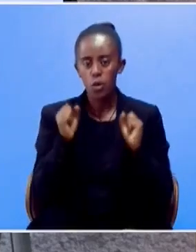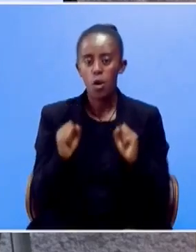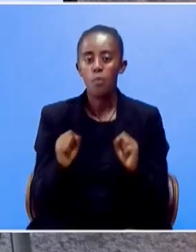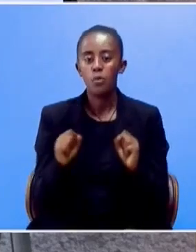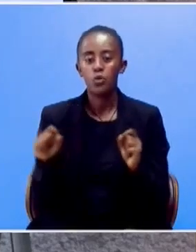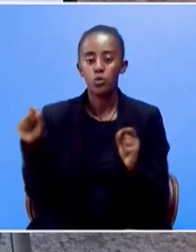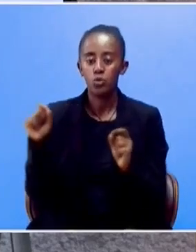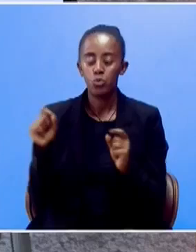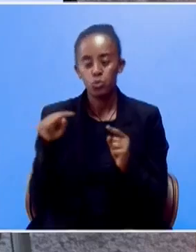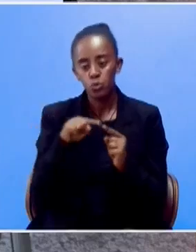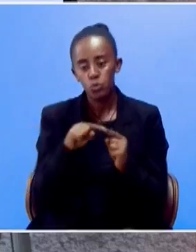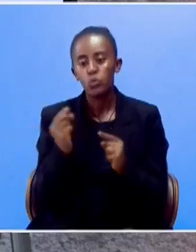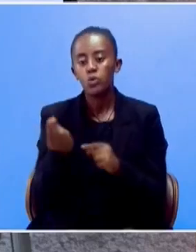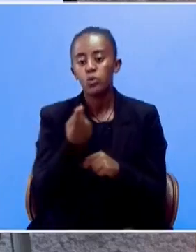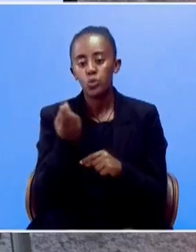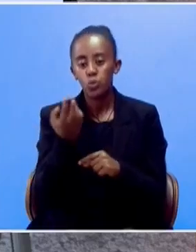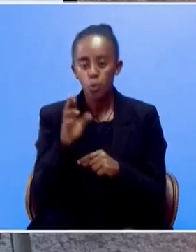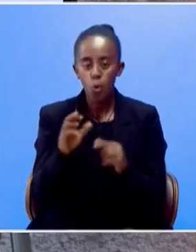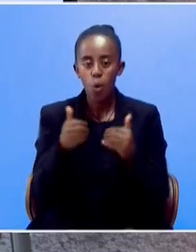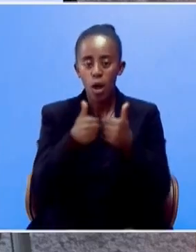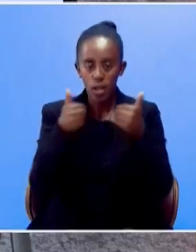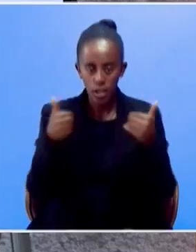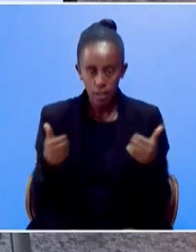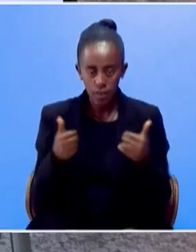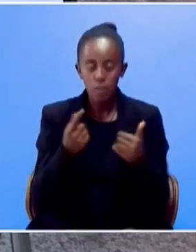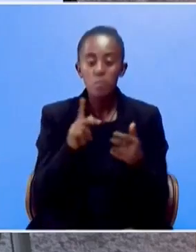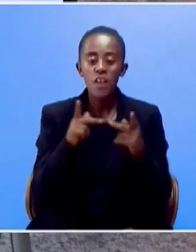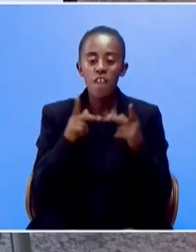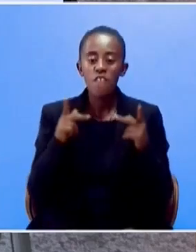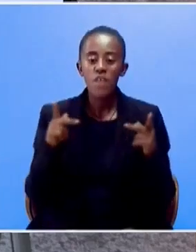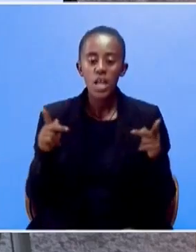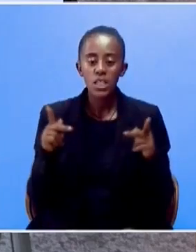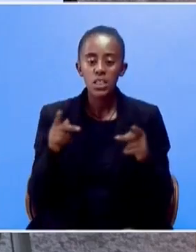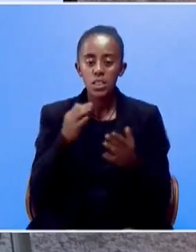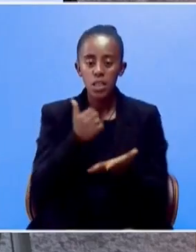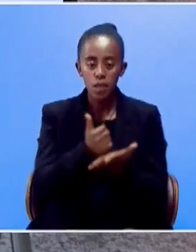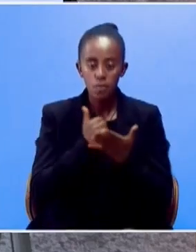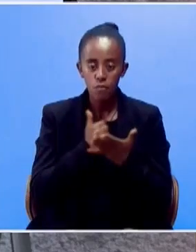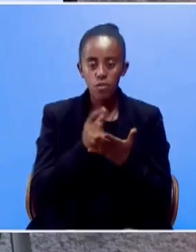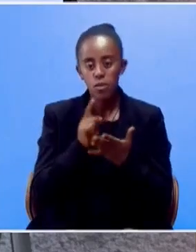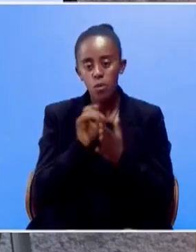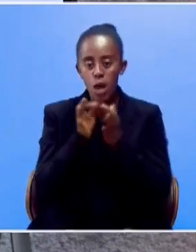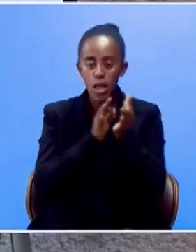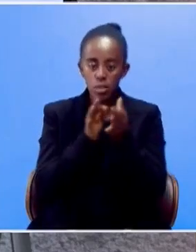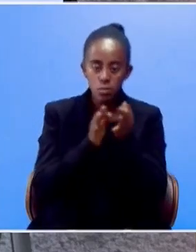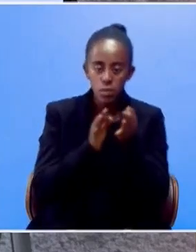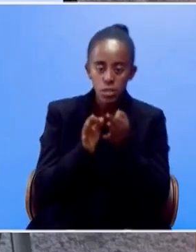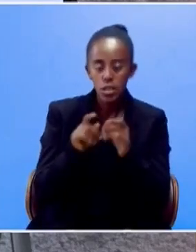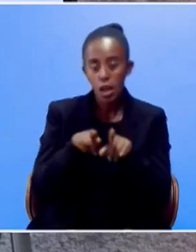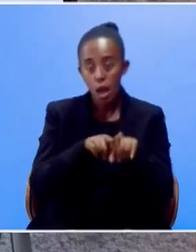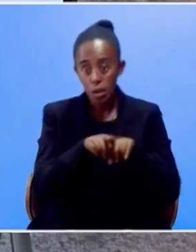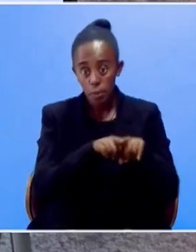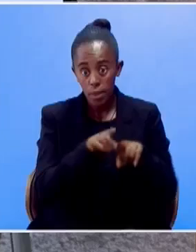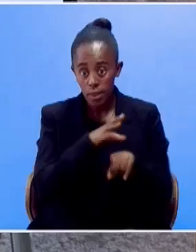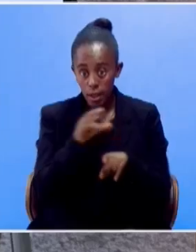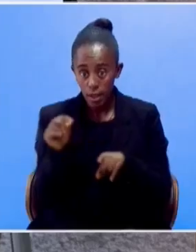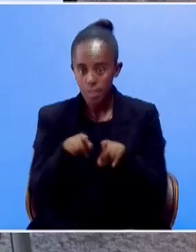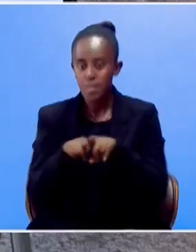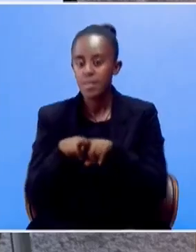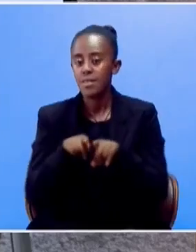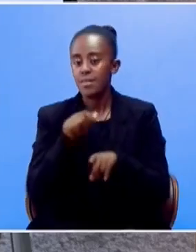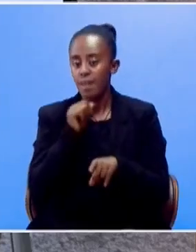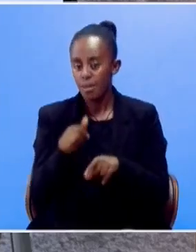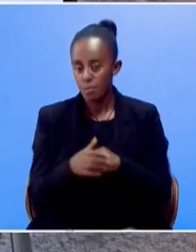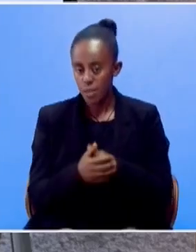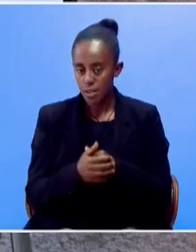to use or identify the phrases that are helpful for expressing agreement and